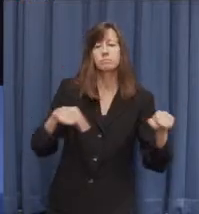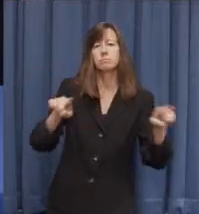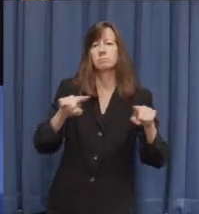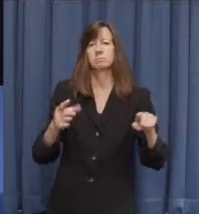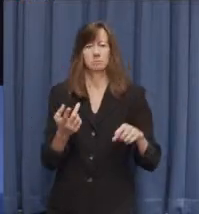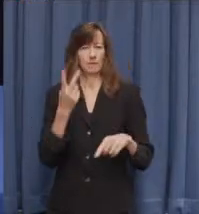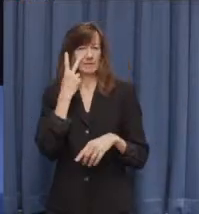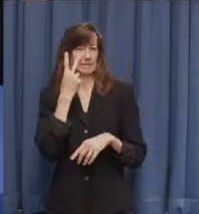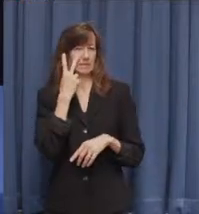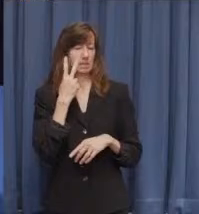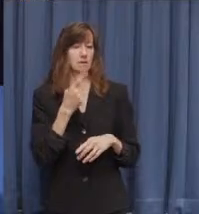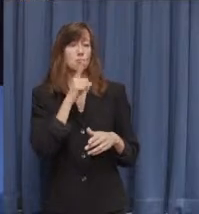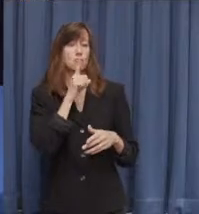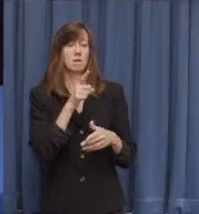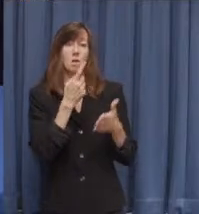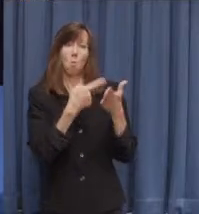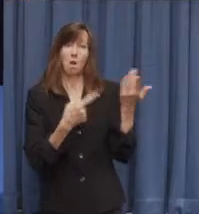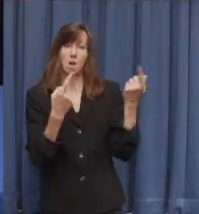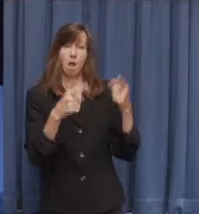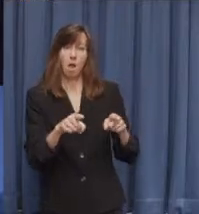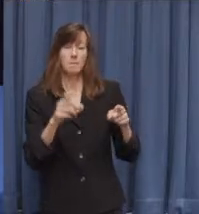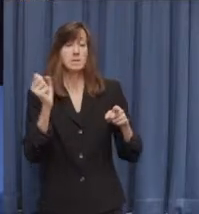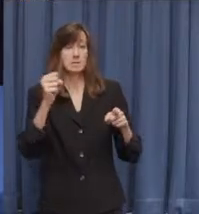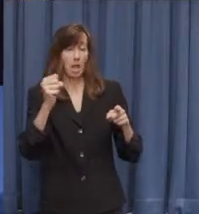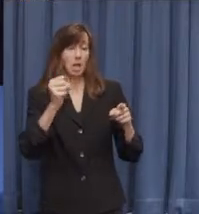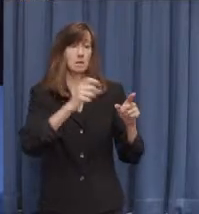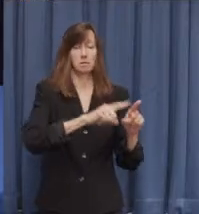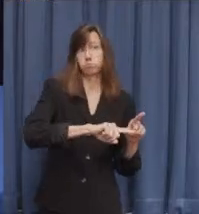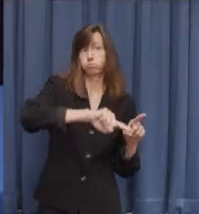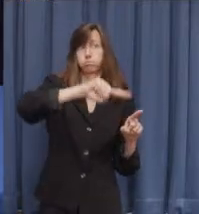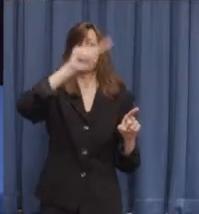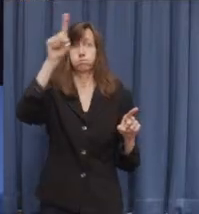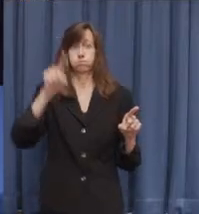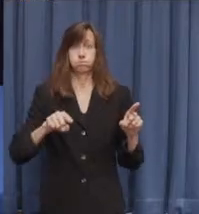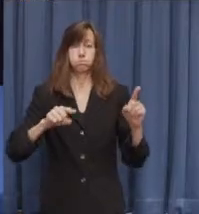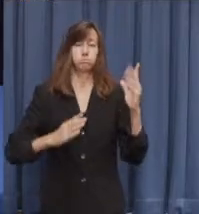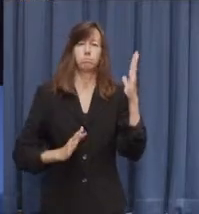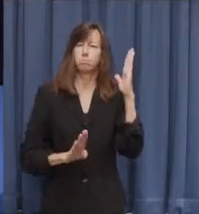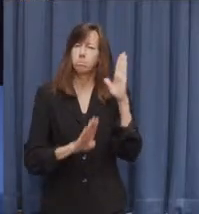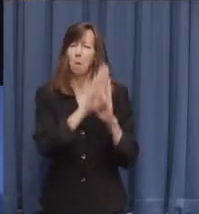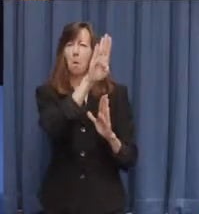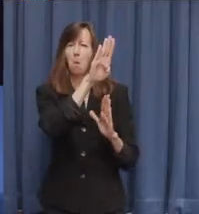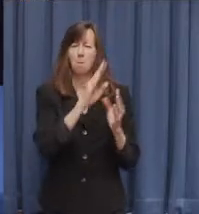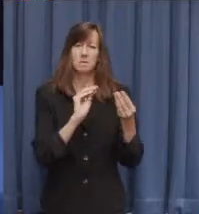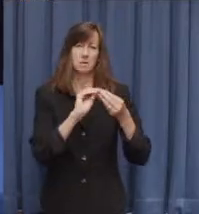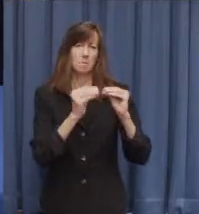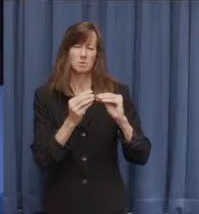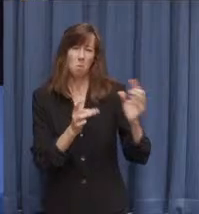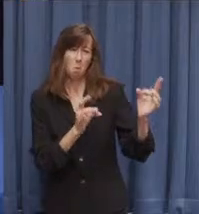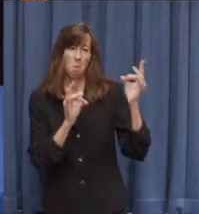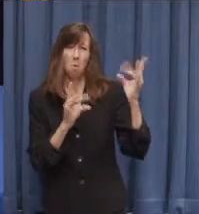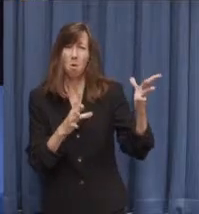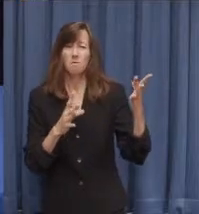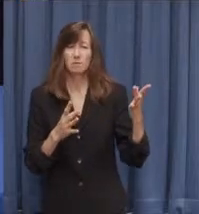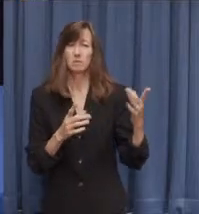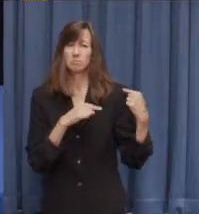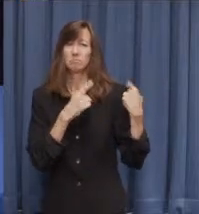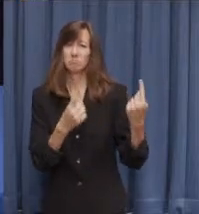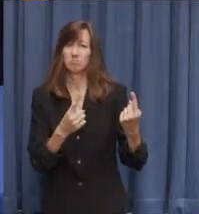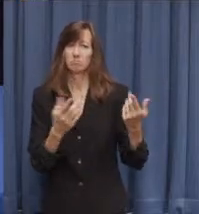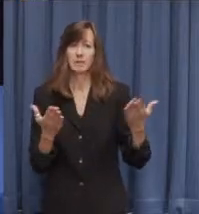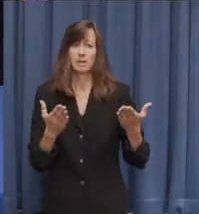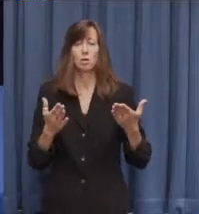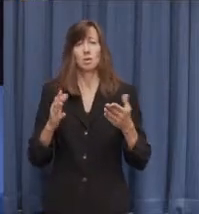we have had a major and devastating peak of COVID here in New York, in our region, and in much